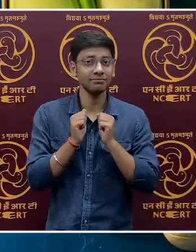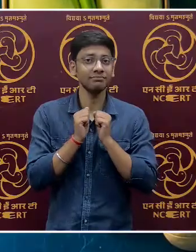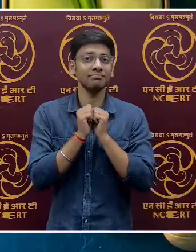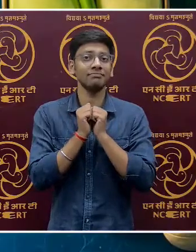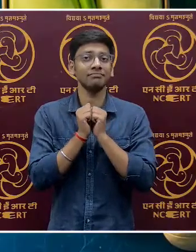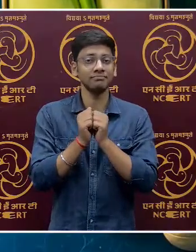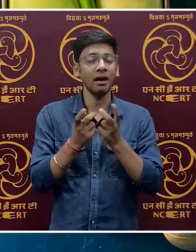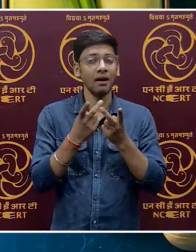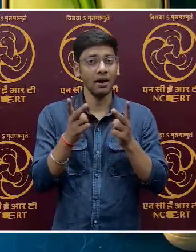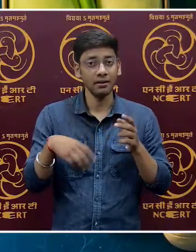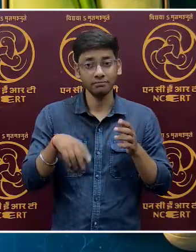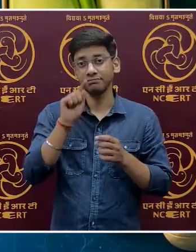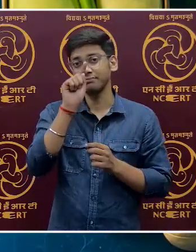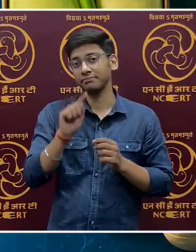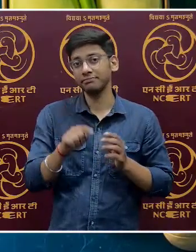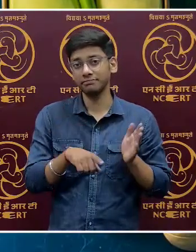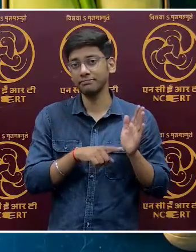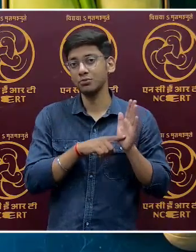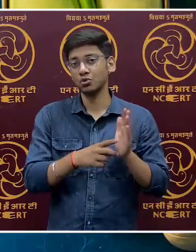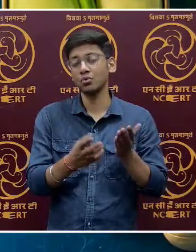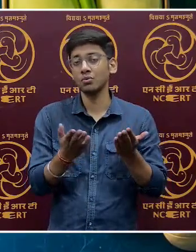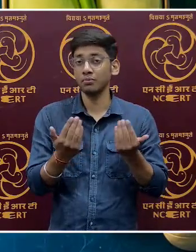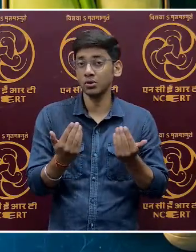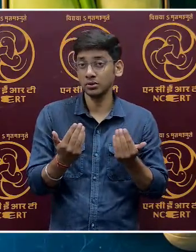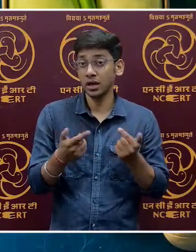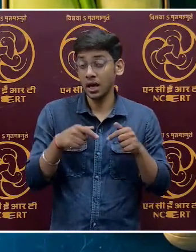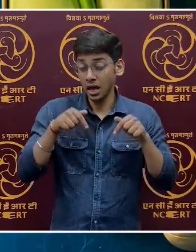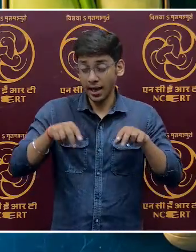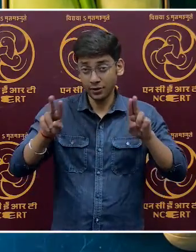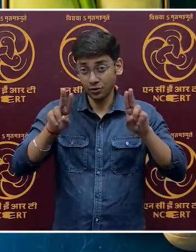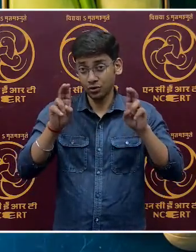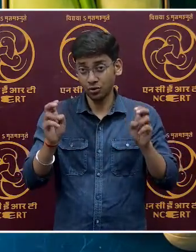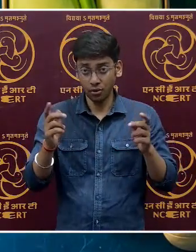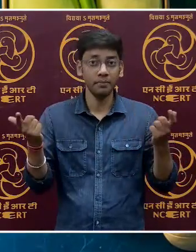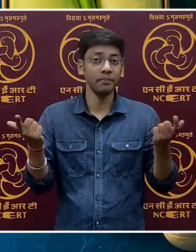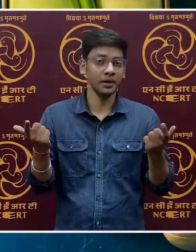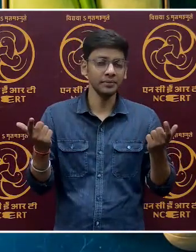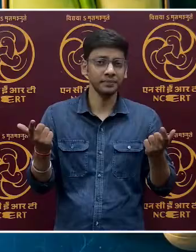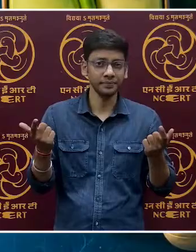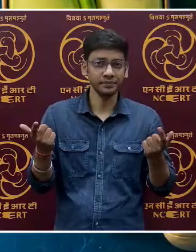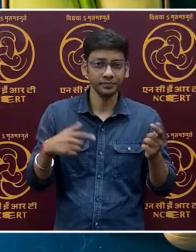different content which is given. And today's topic was about, is